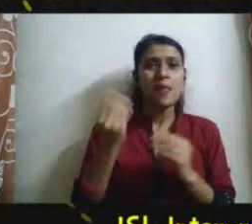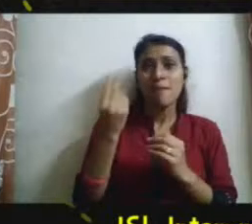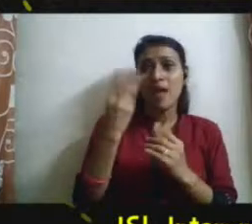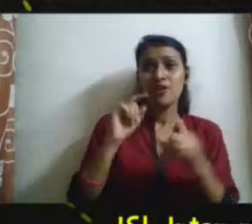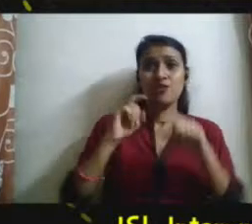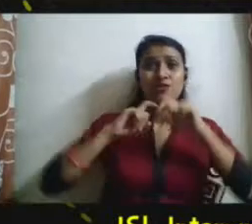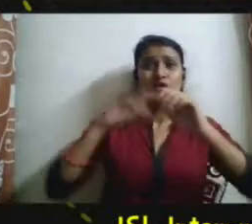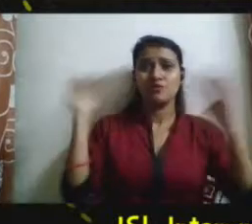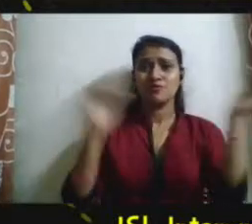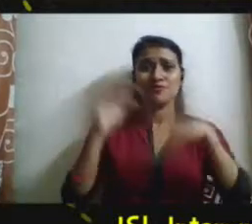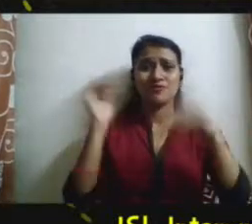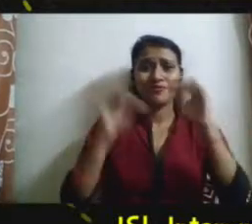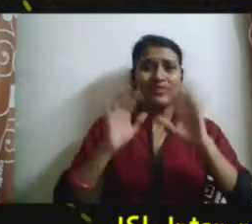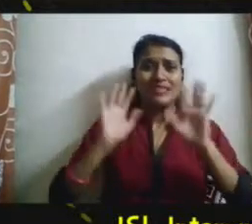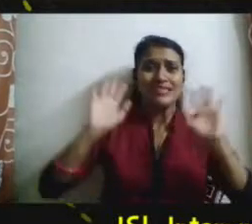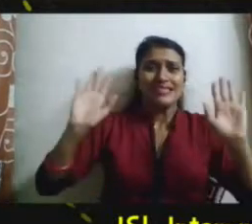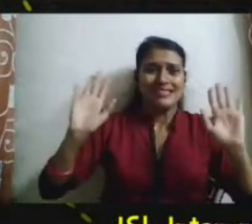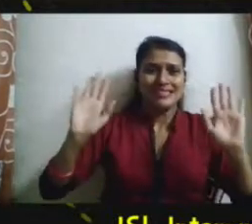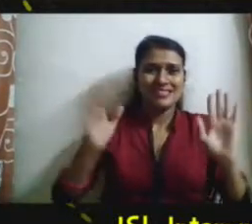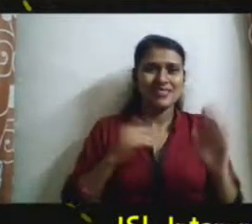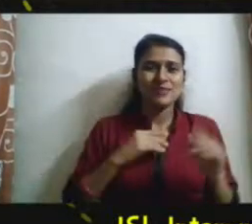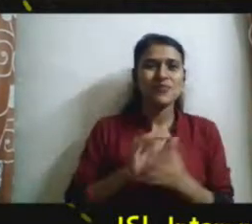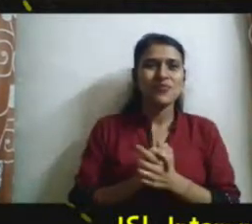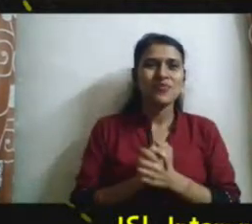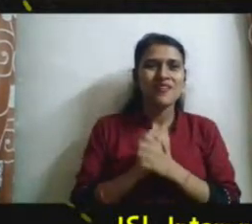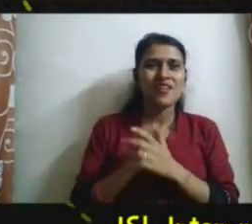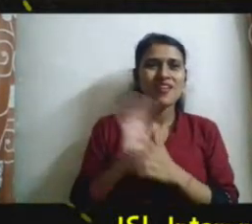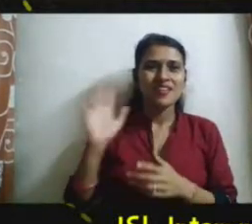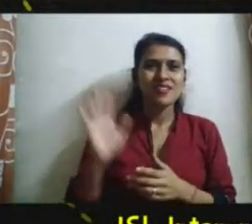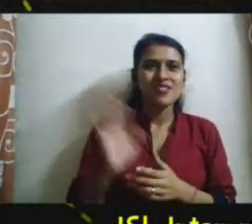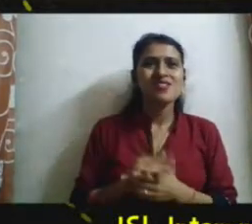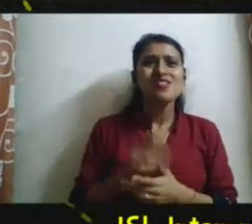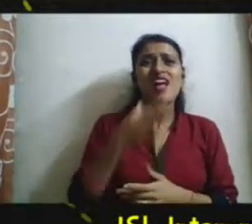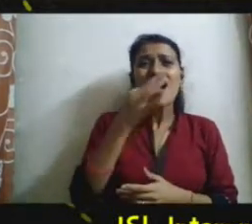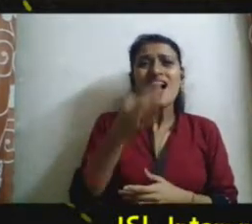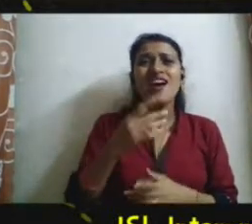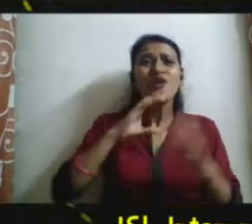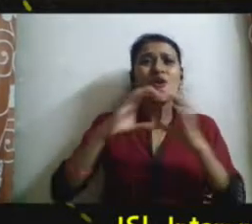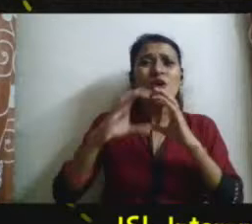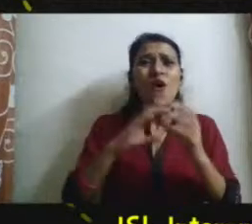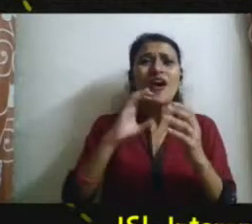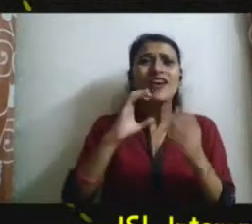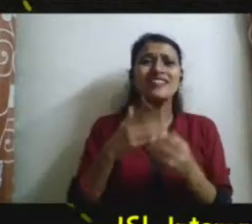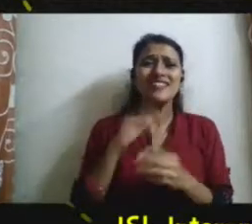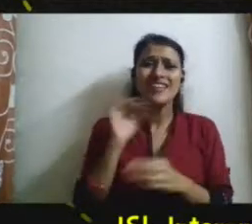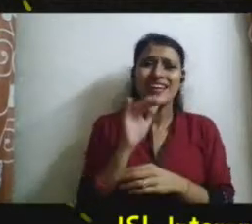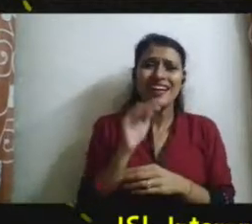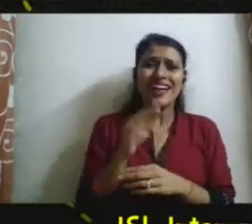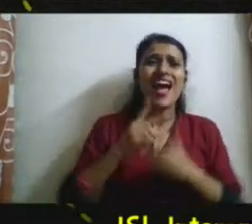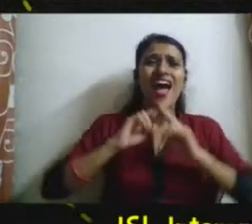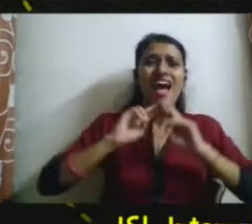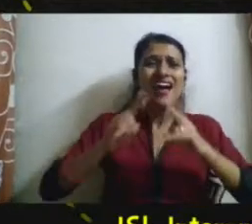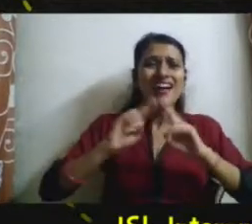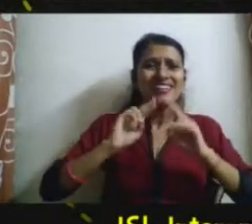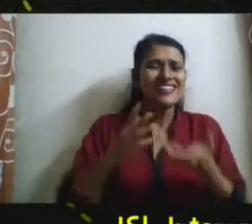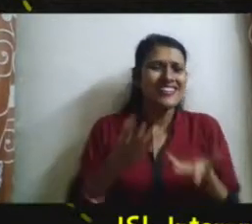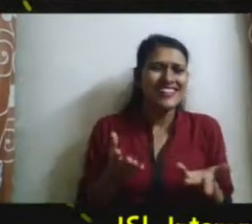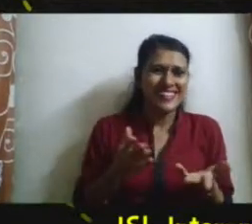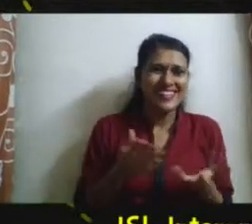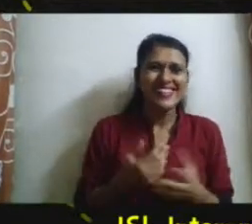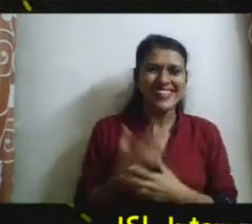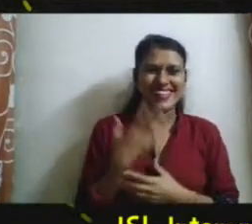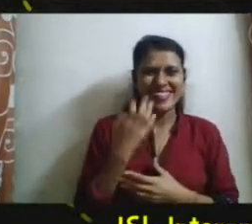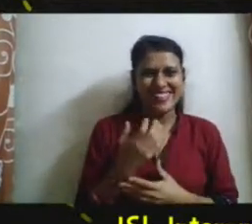middle I said to my colleague, excuse me, Shubha Mudgal is answering the questions in chat. What's going on? So, but